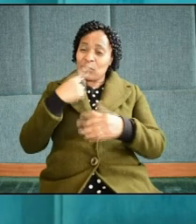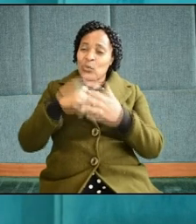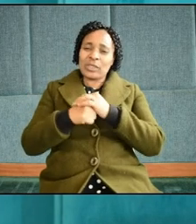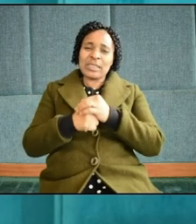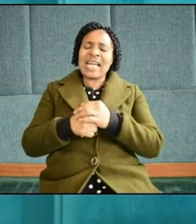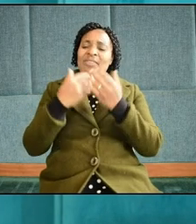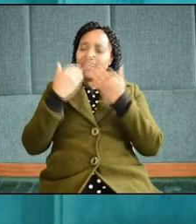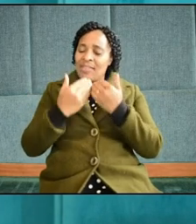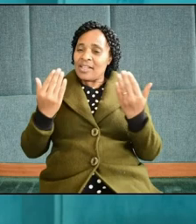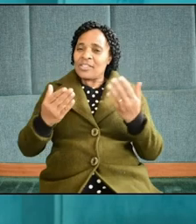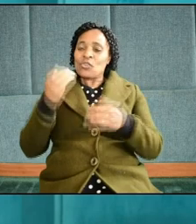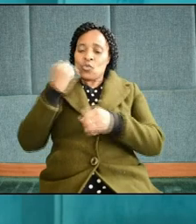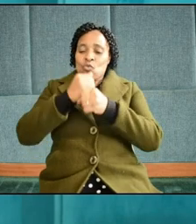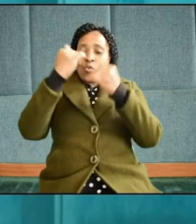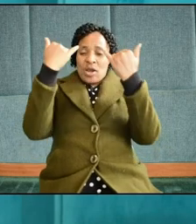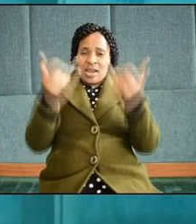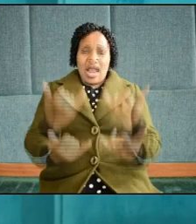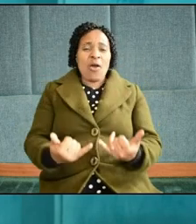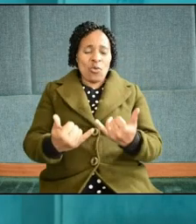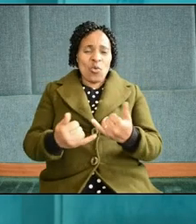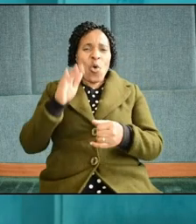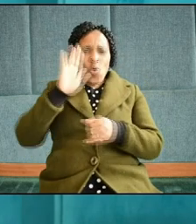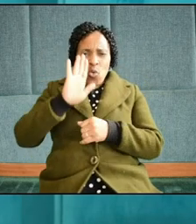you do now,